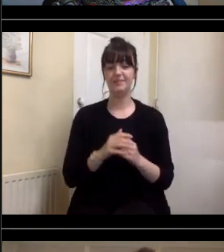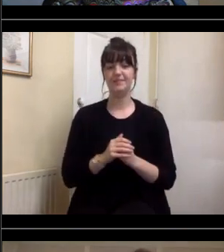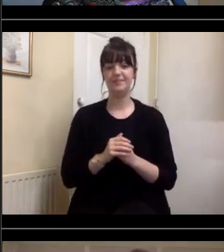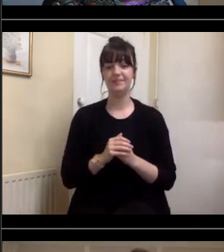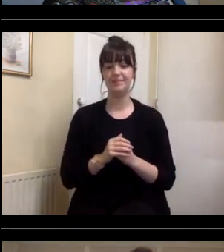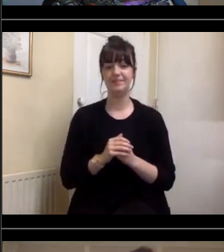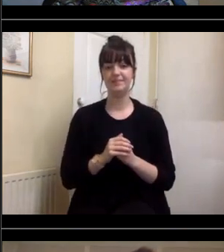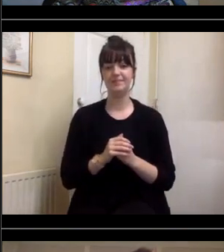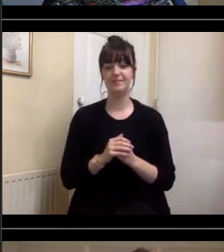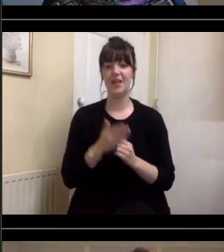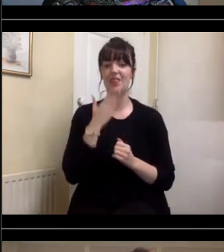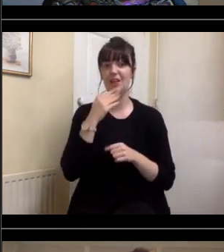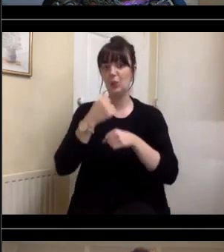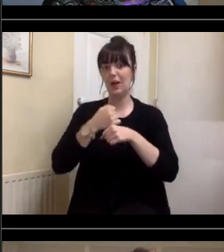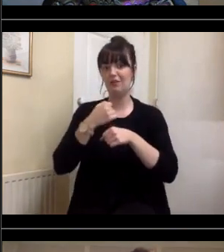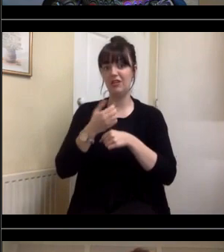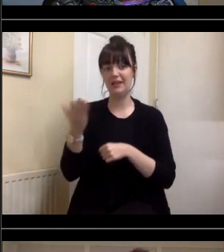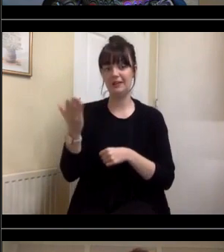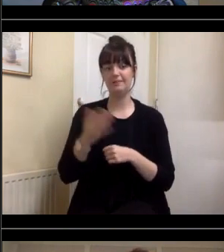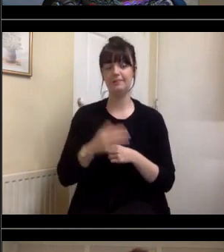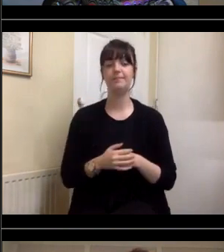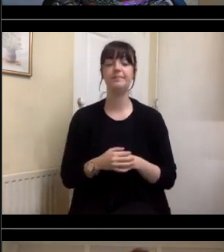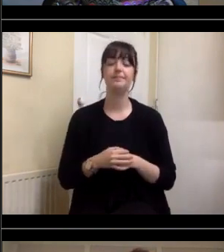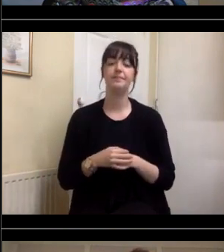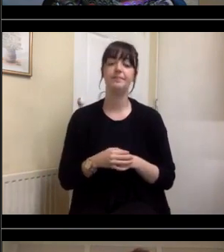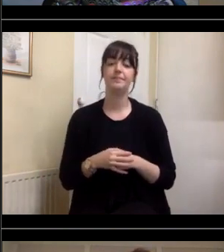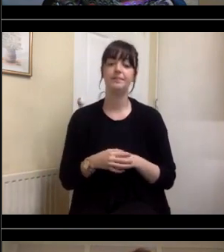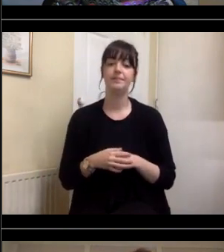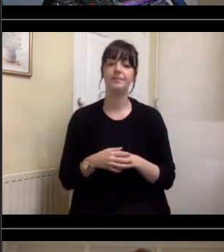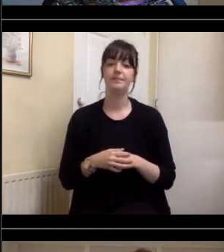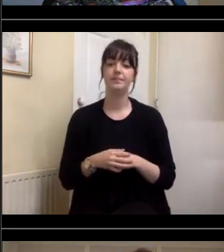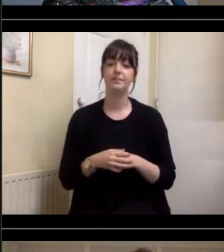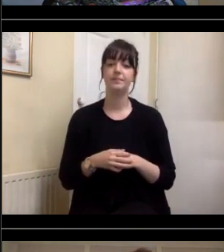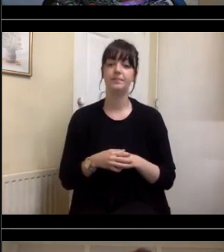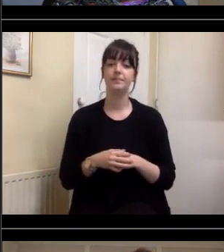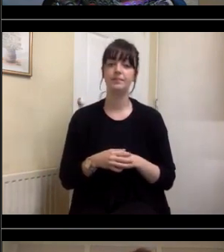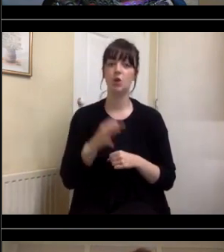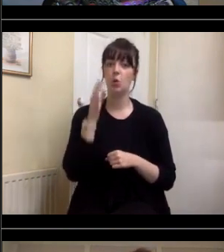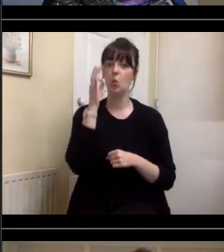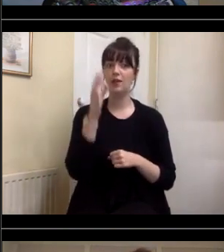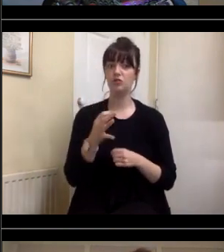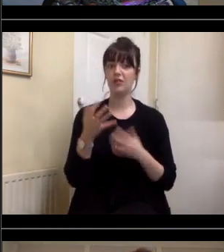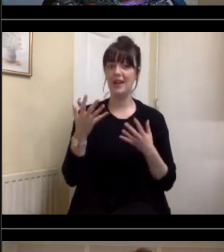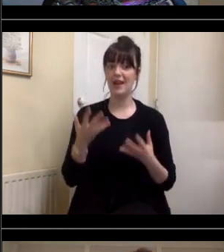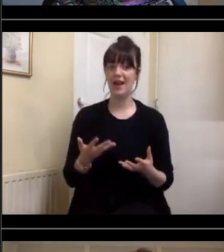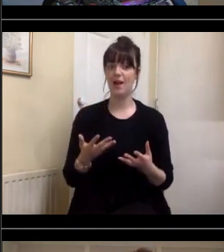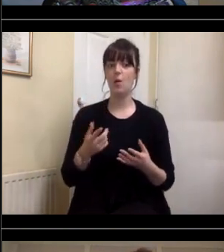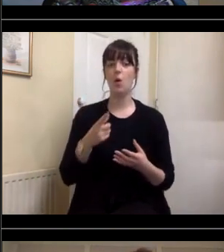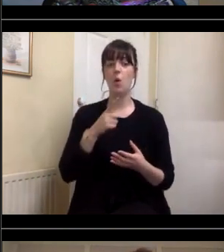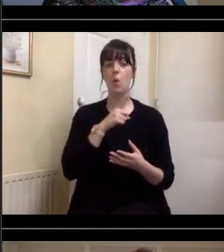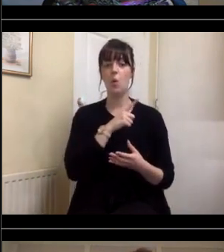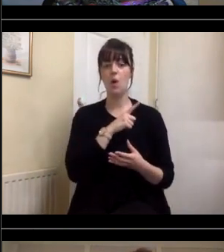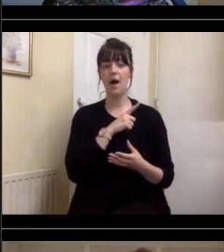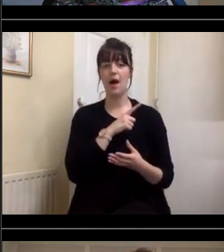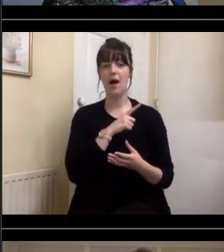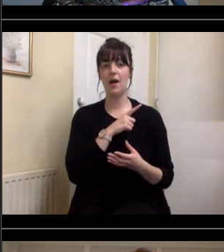Thank you, Gary. Thank you. A question has come in now about why we're consulting in the middle of a